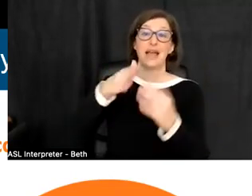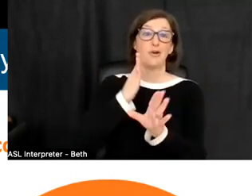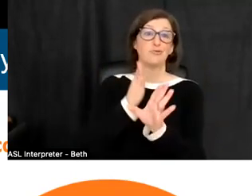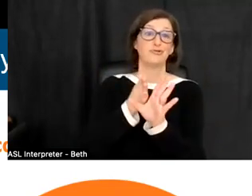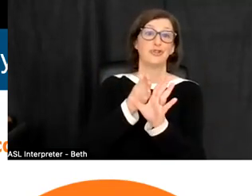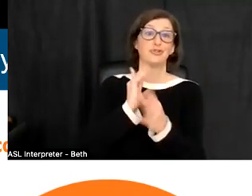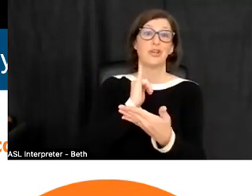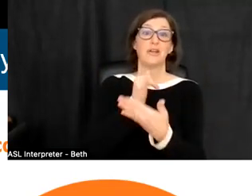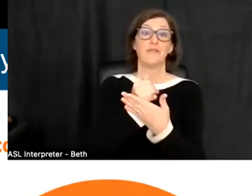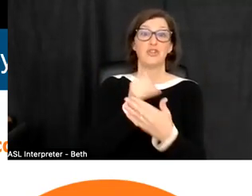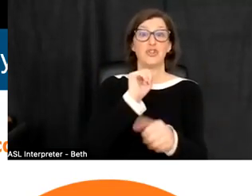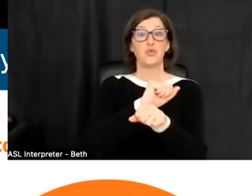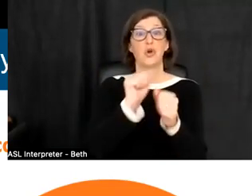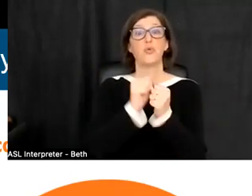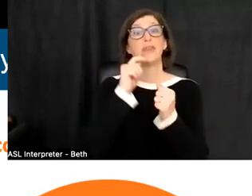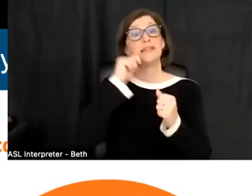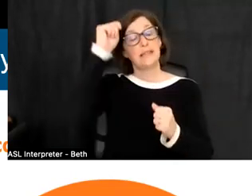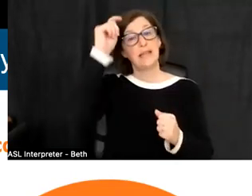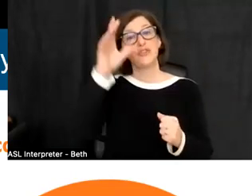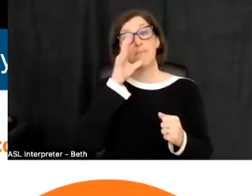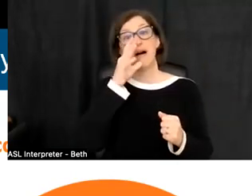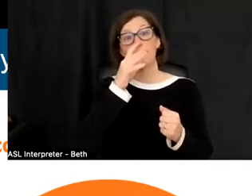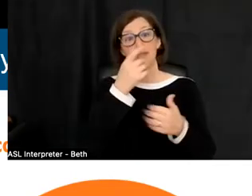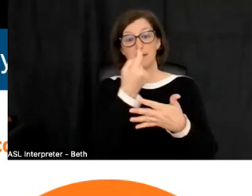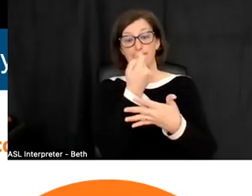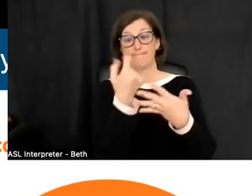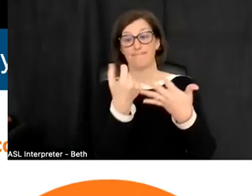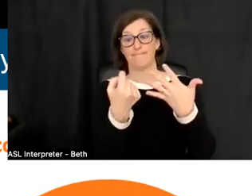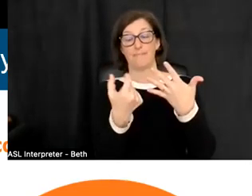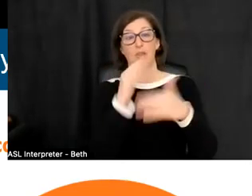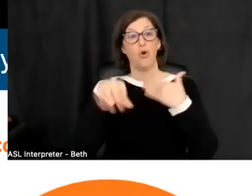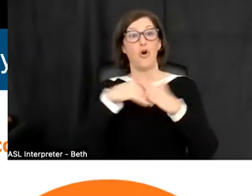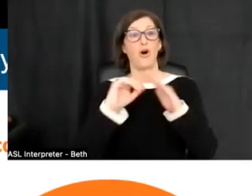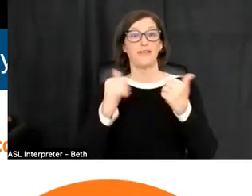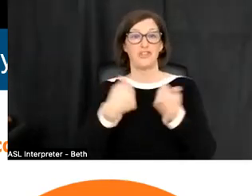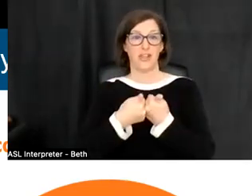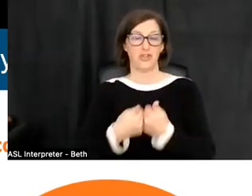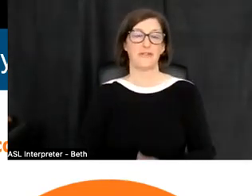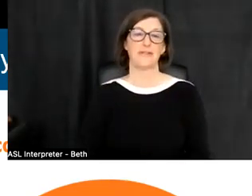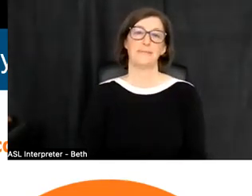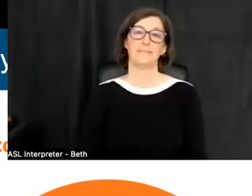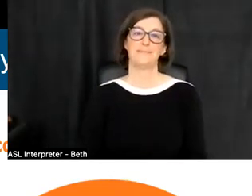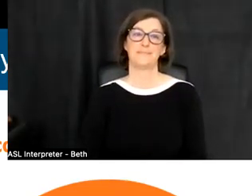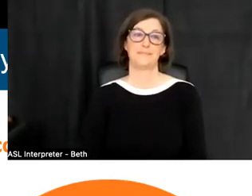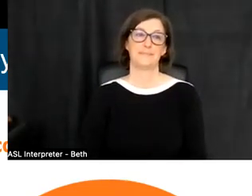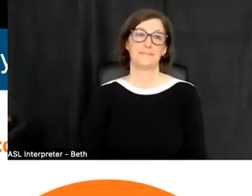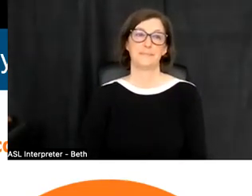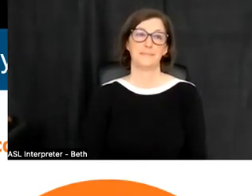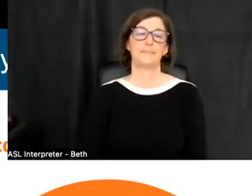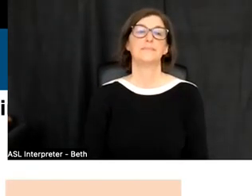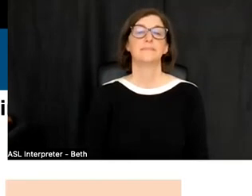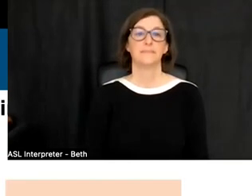these adolescent mothers to alleviate all these challenges that they're facing. Next slide, please.